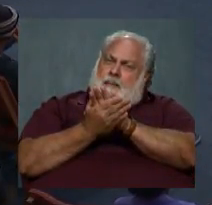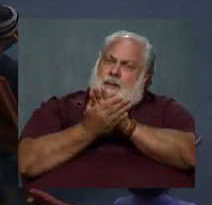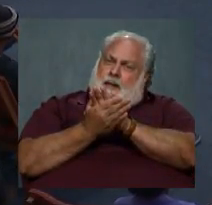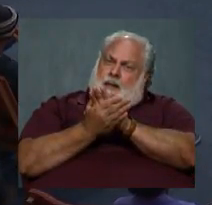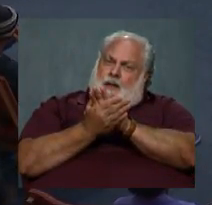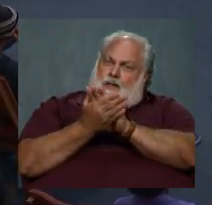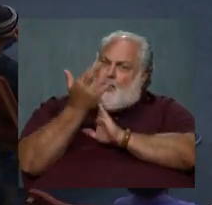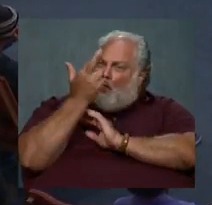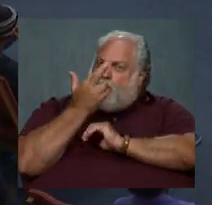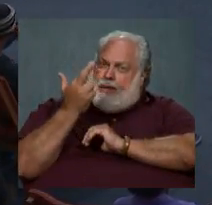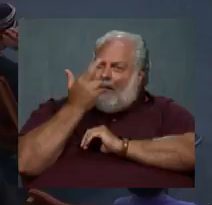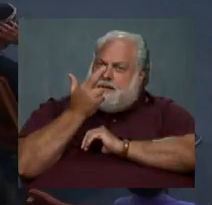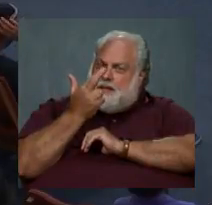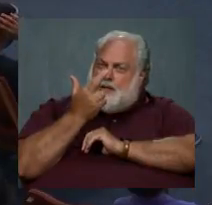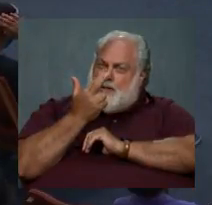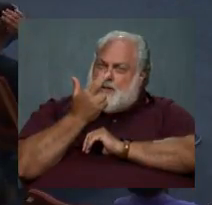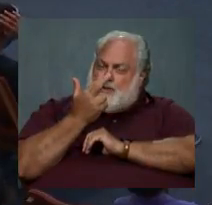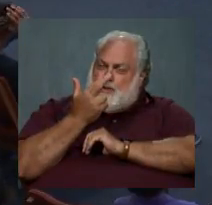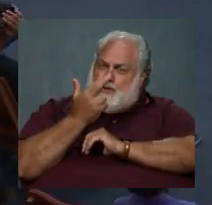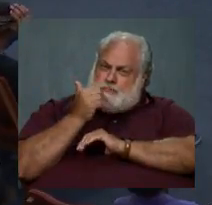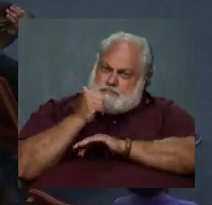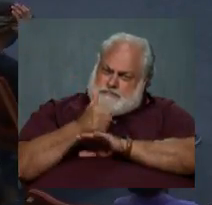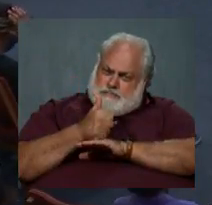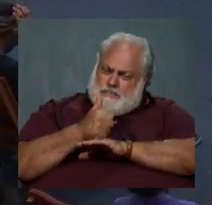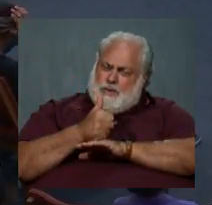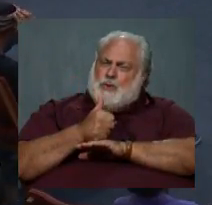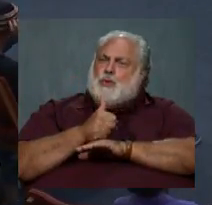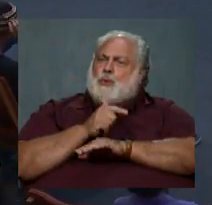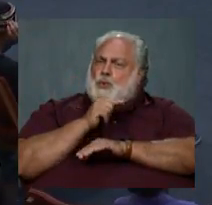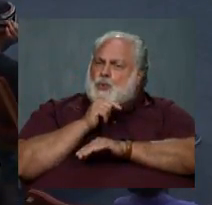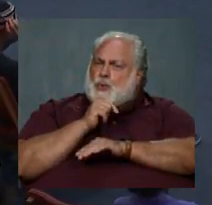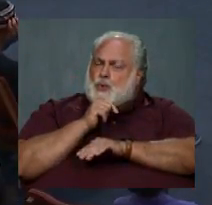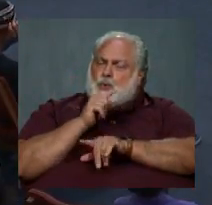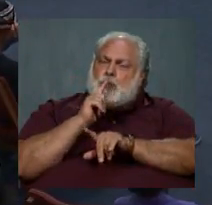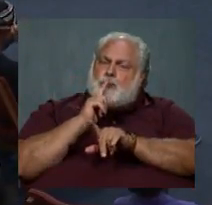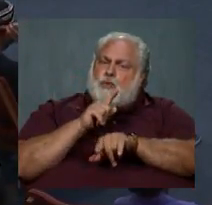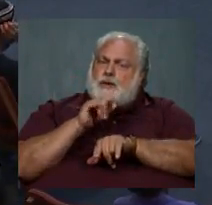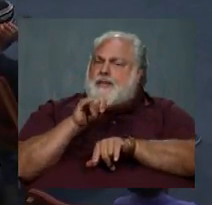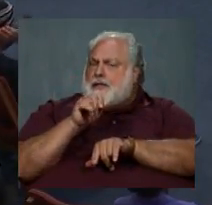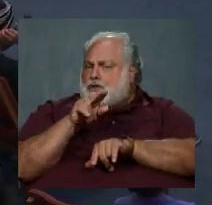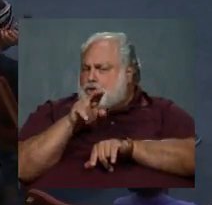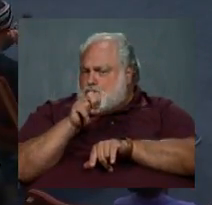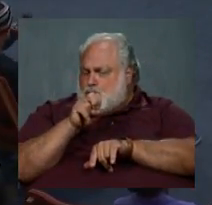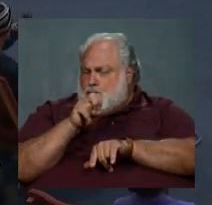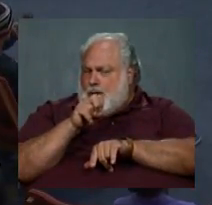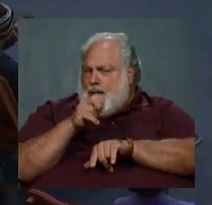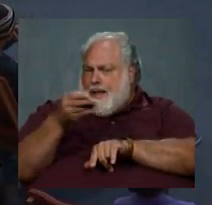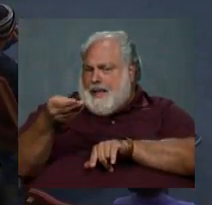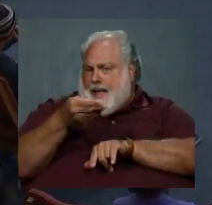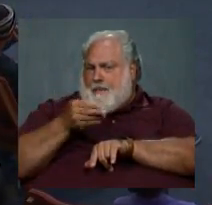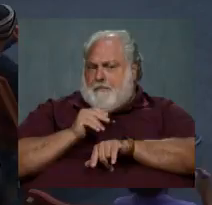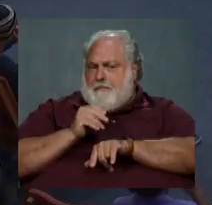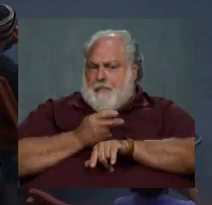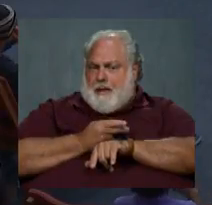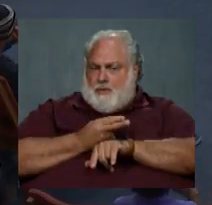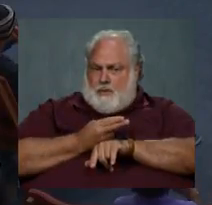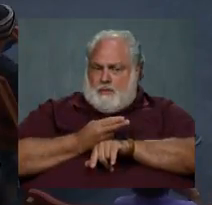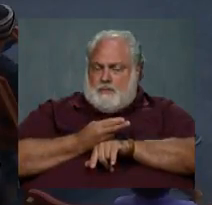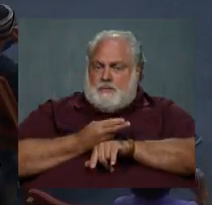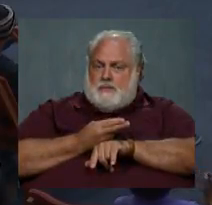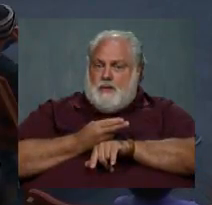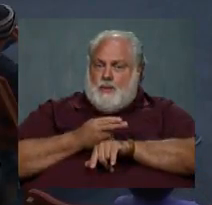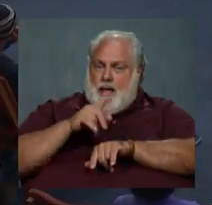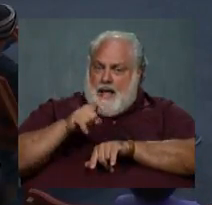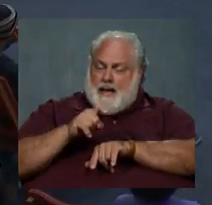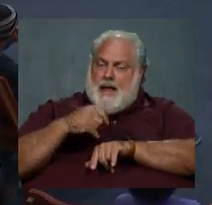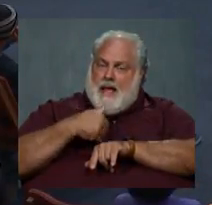was the rationale for us to put all this in place, Mayor? Who reported as an issue? Where did it come back to us as an issue, something important enough we need